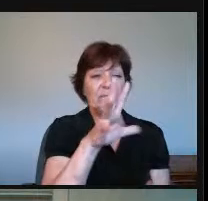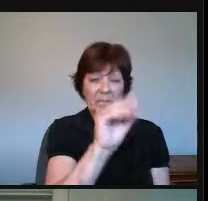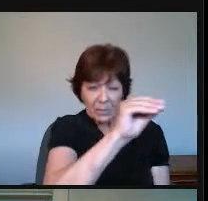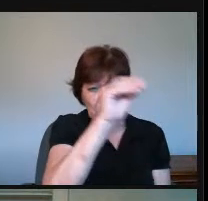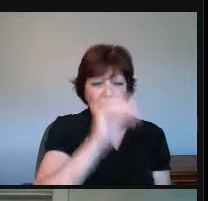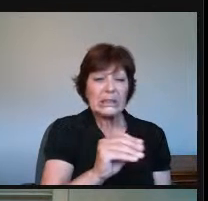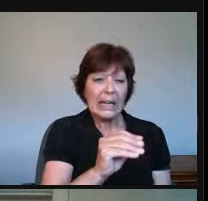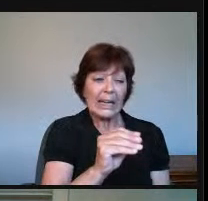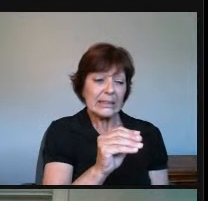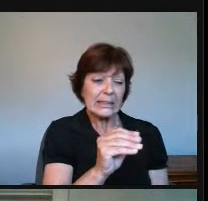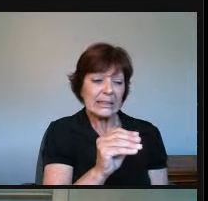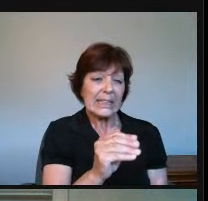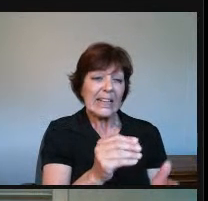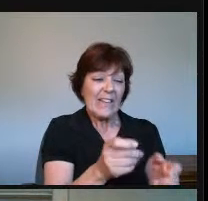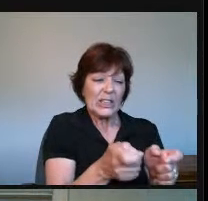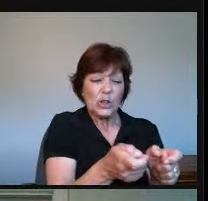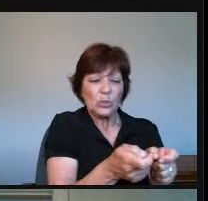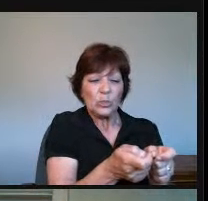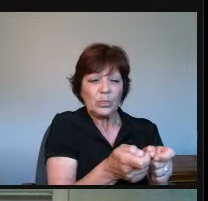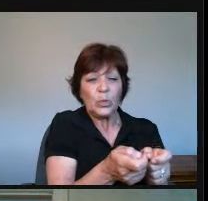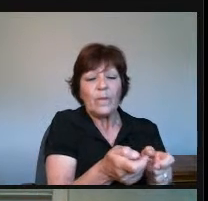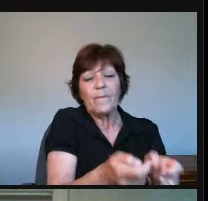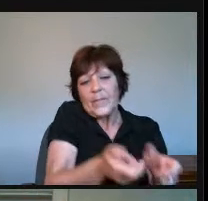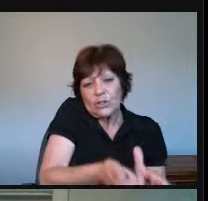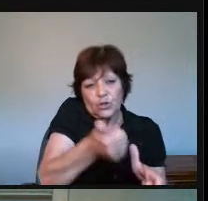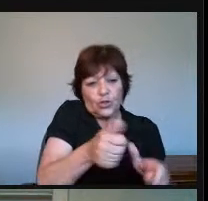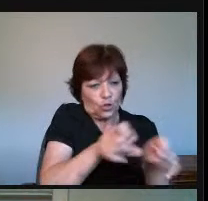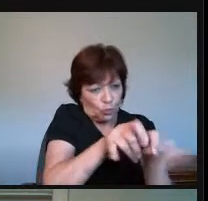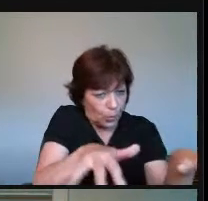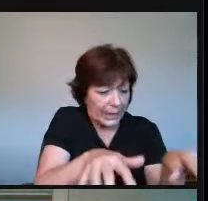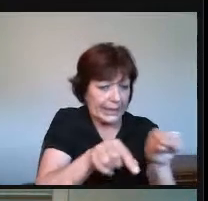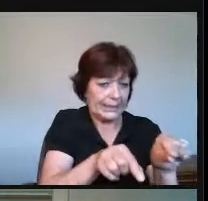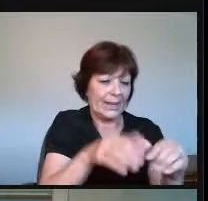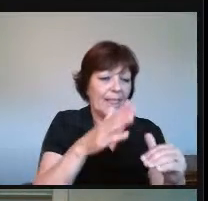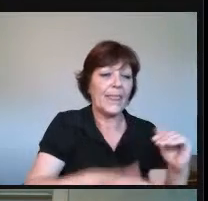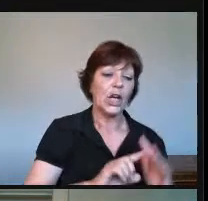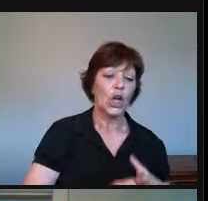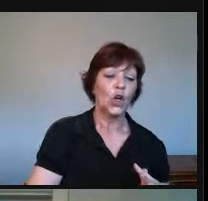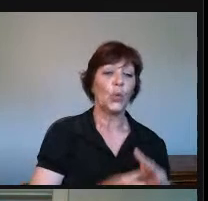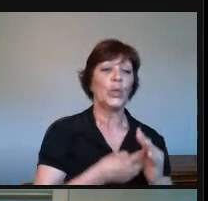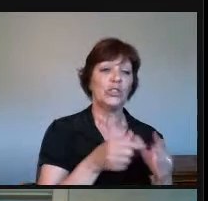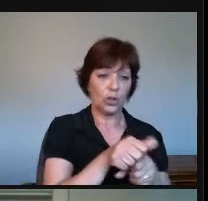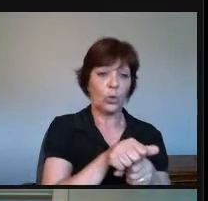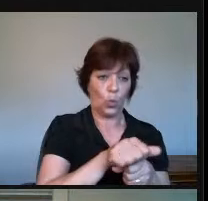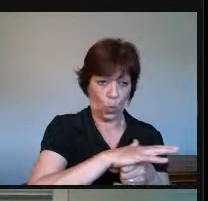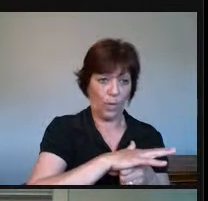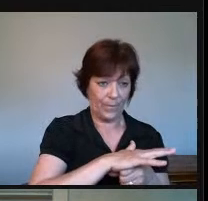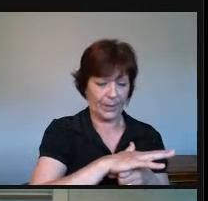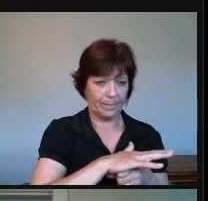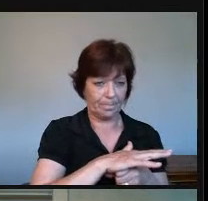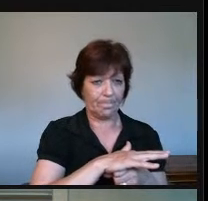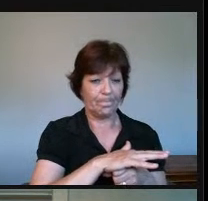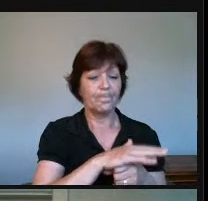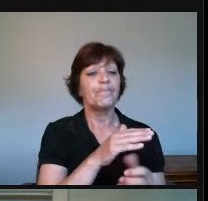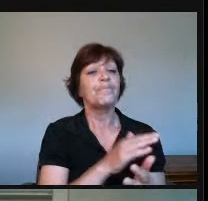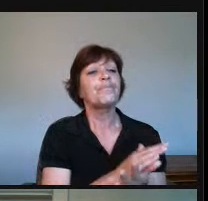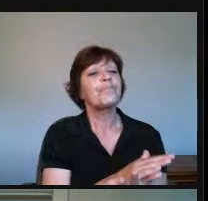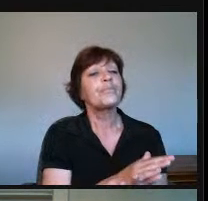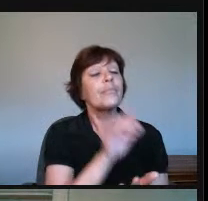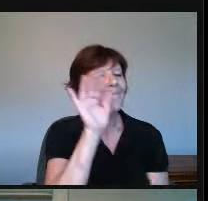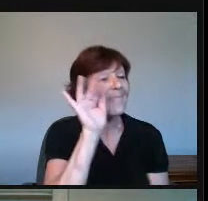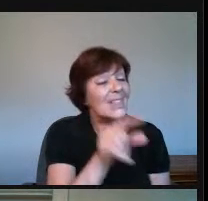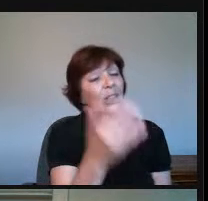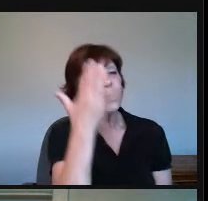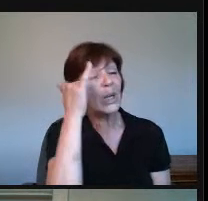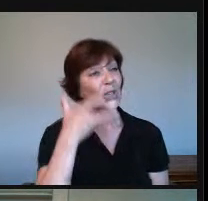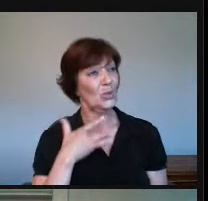almost twice as 50% higher than the more infectious than the original virus. And that's why we're